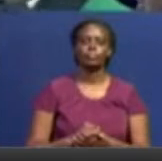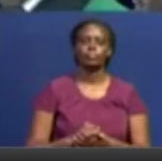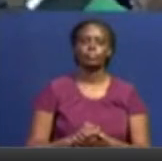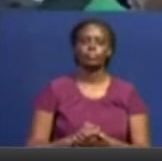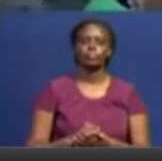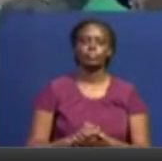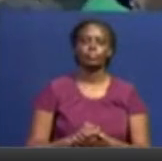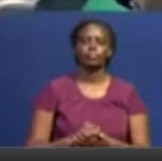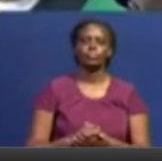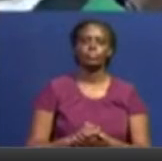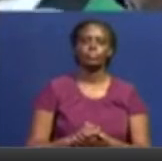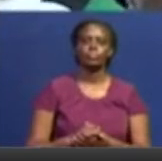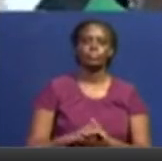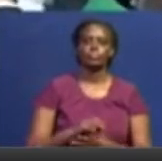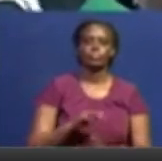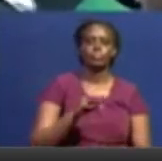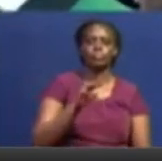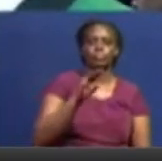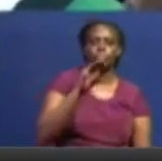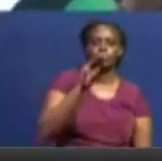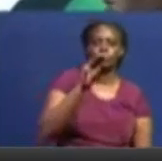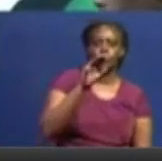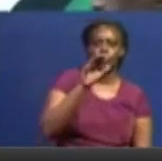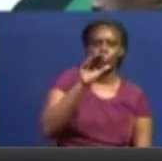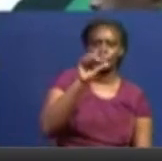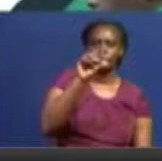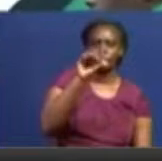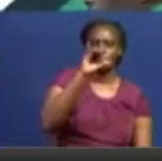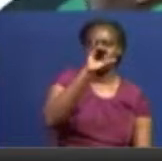Mara Japet Miriti Kareke Mbuki.